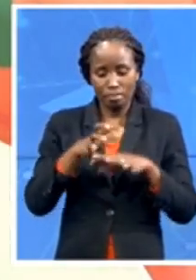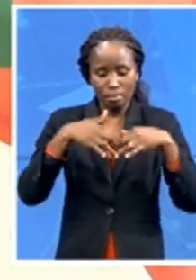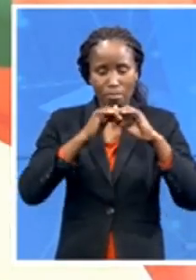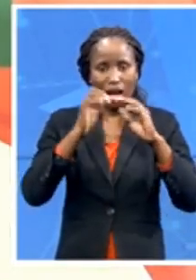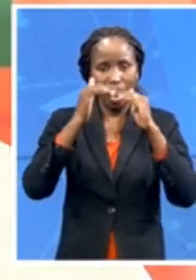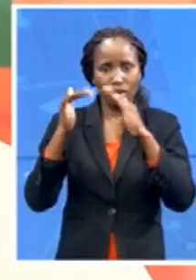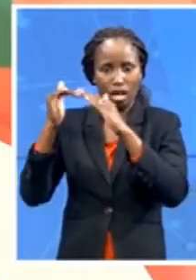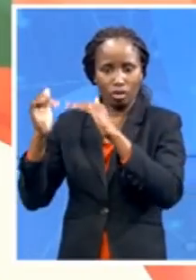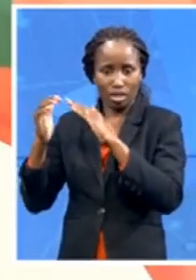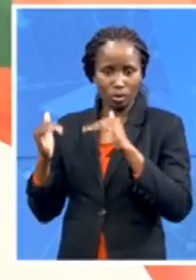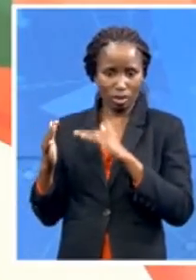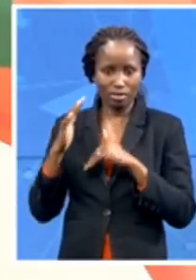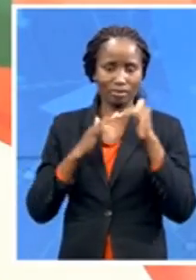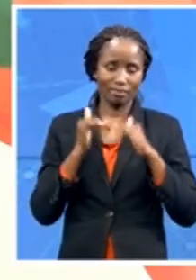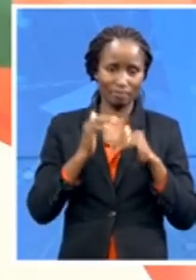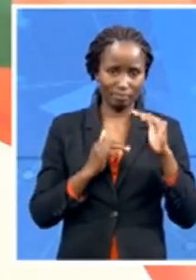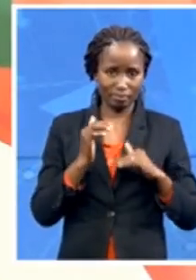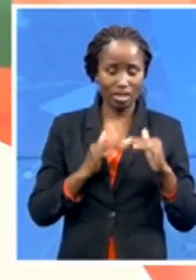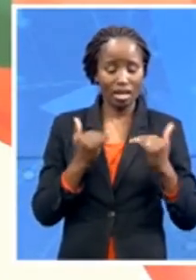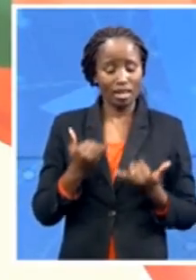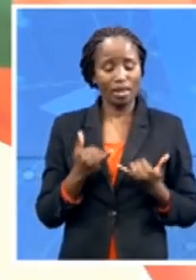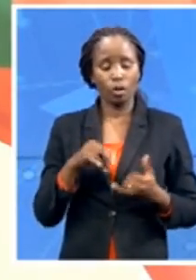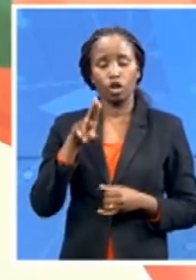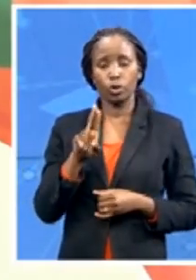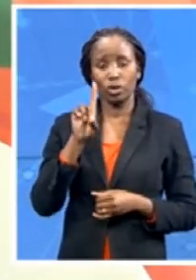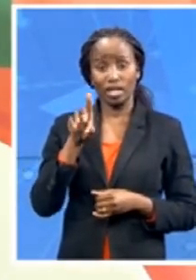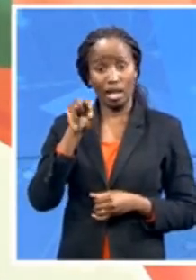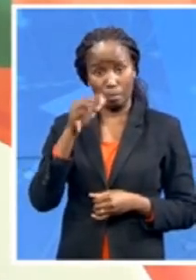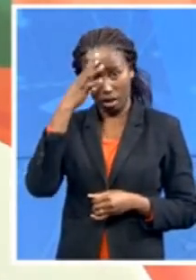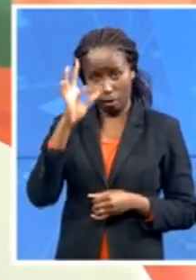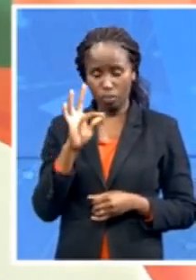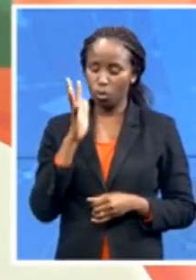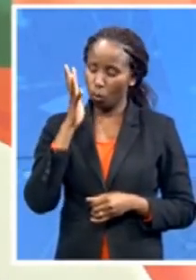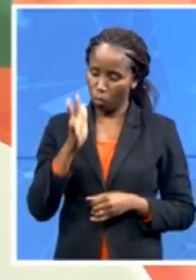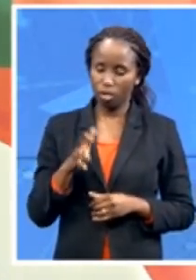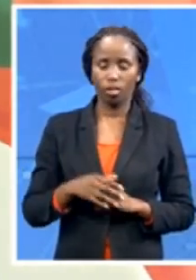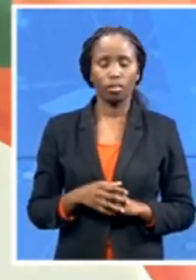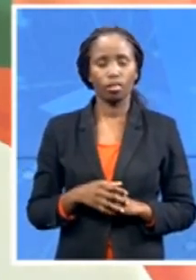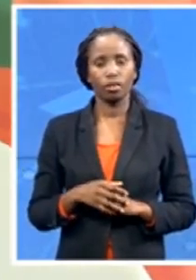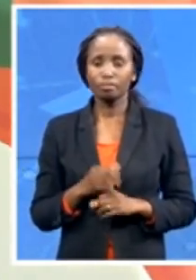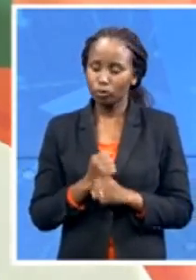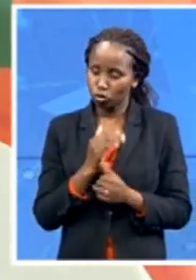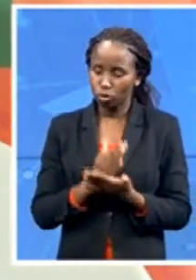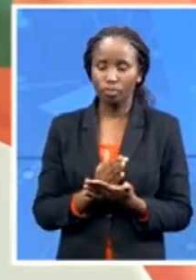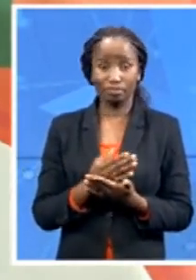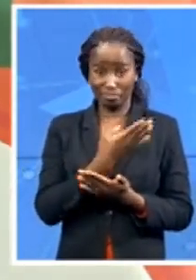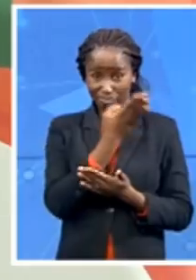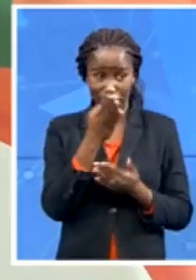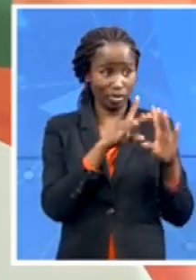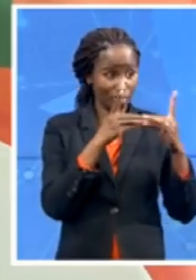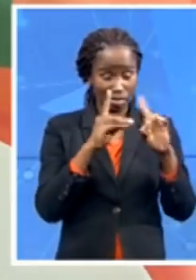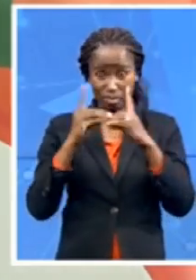UDM govern, we will seek to involve all the relevant departments in finding a uniform land tenure